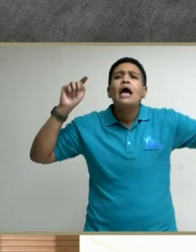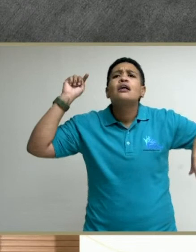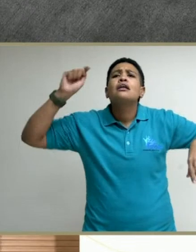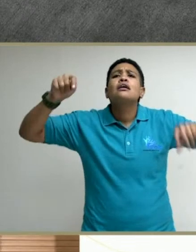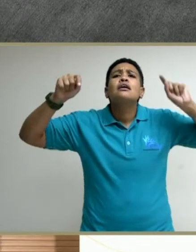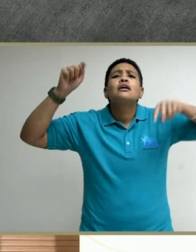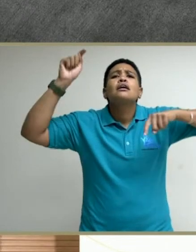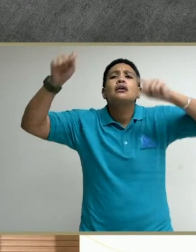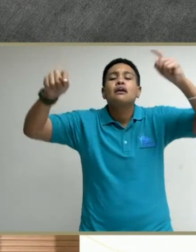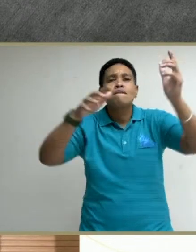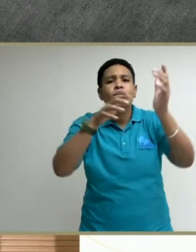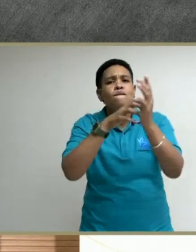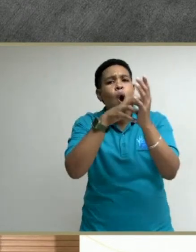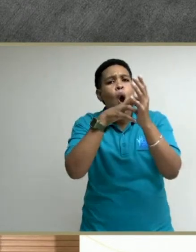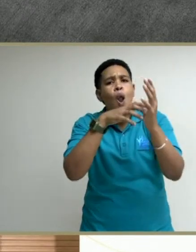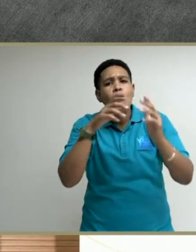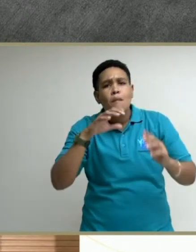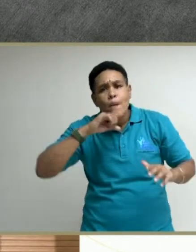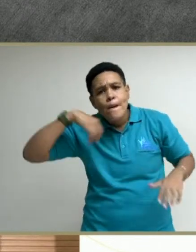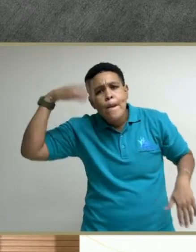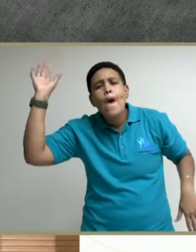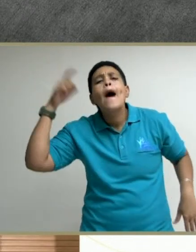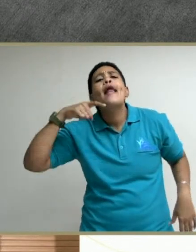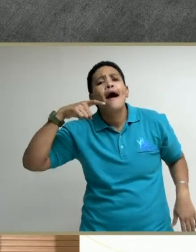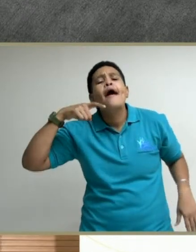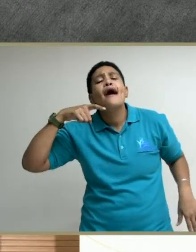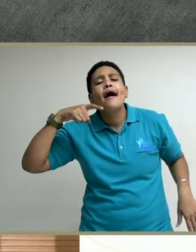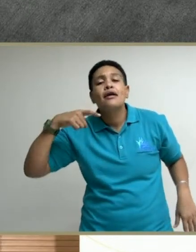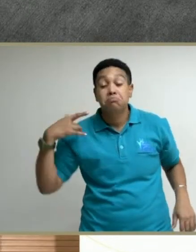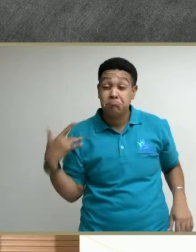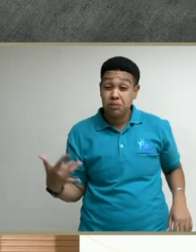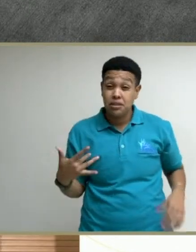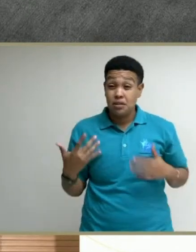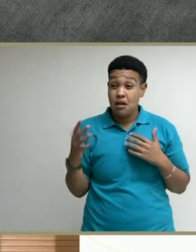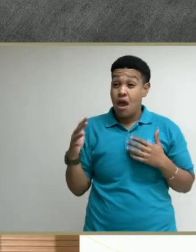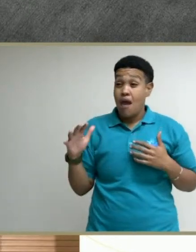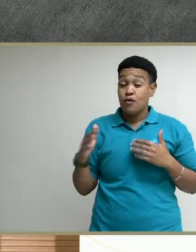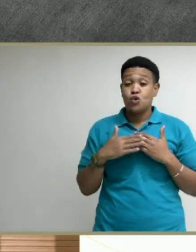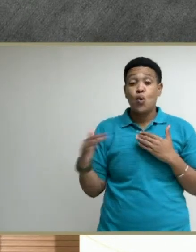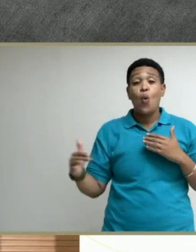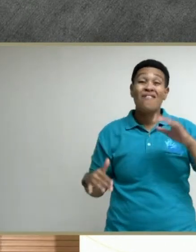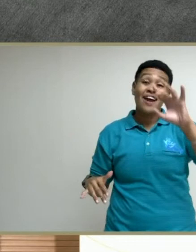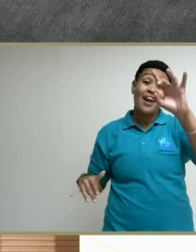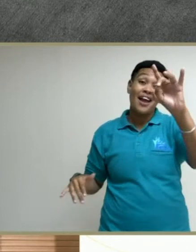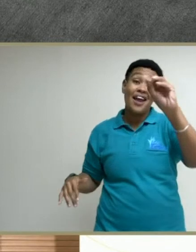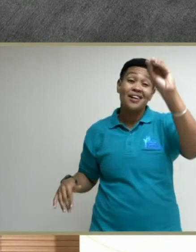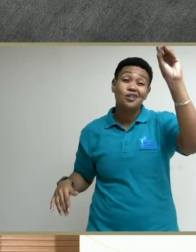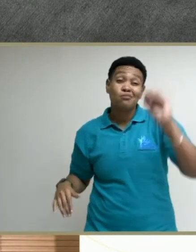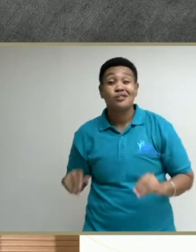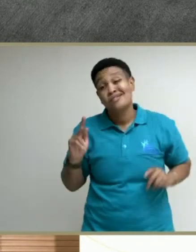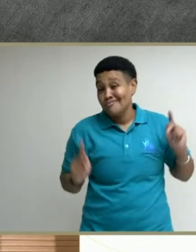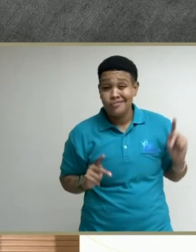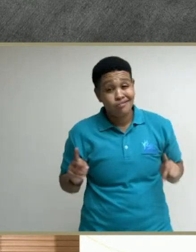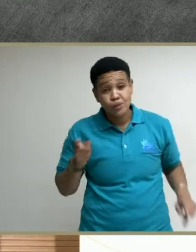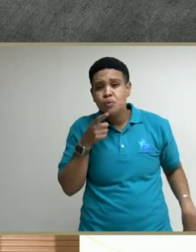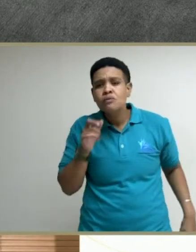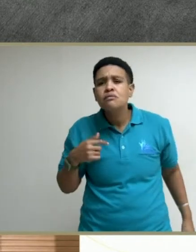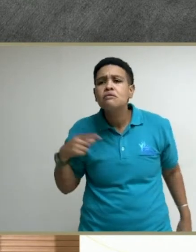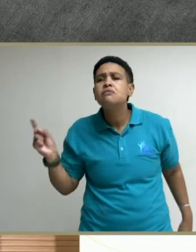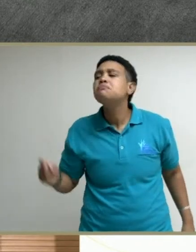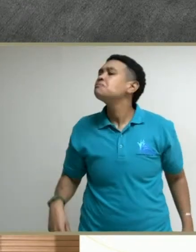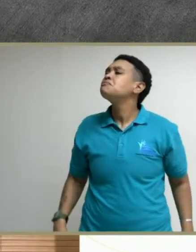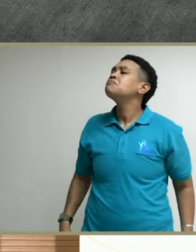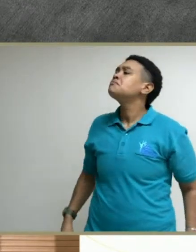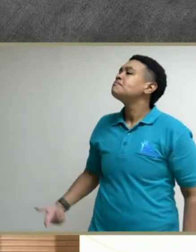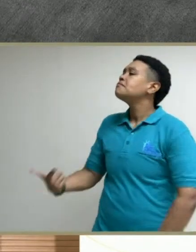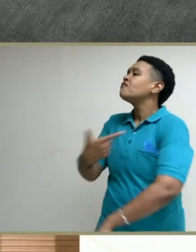the vulnerable groups, on average maybe over 80% of persons that have still not gotten